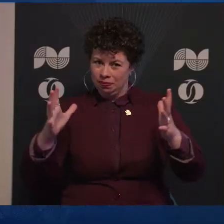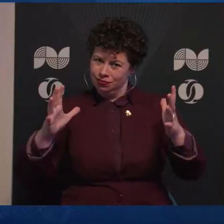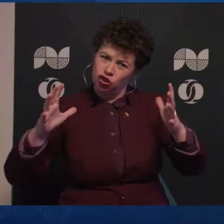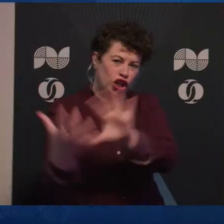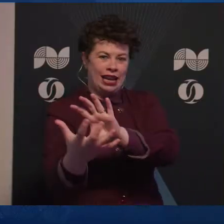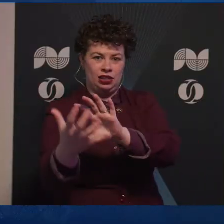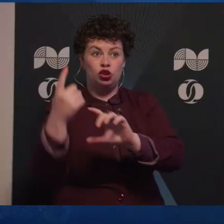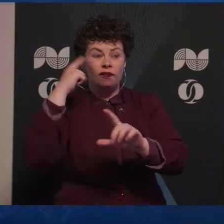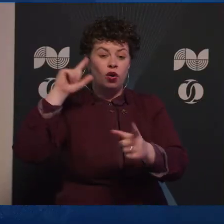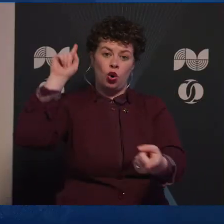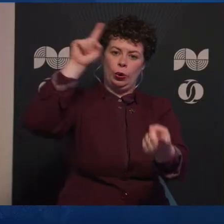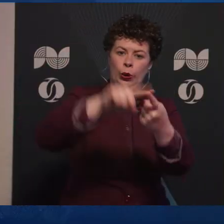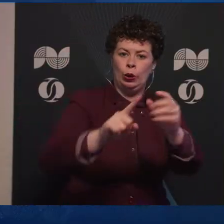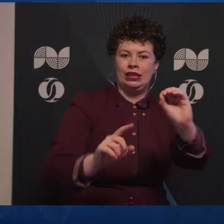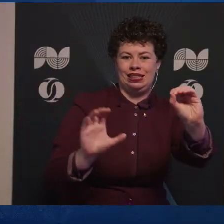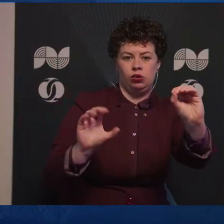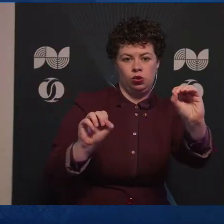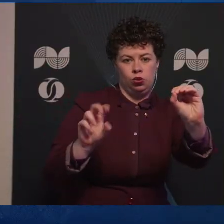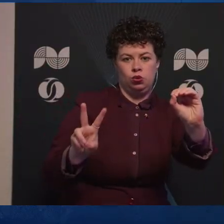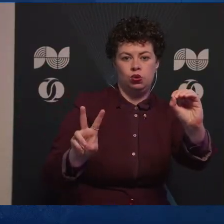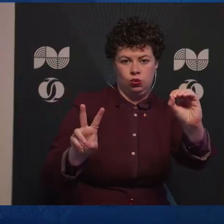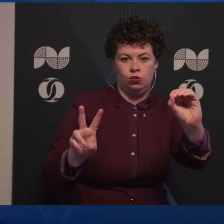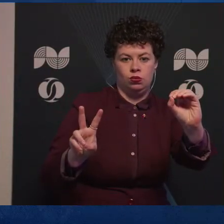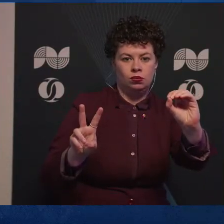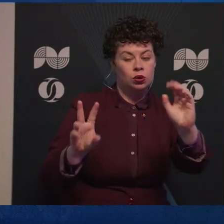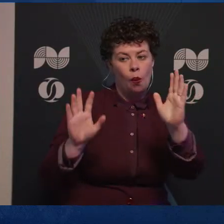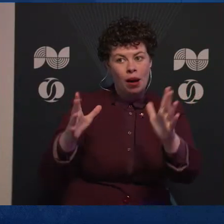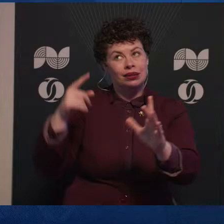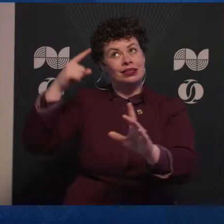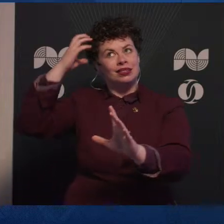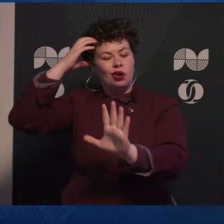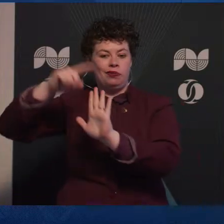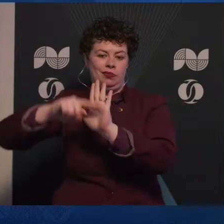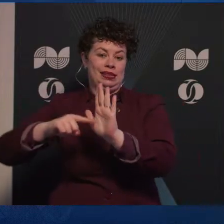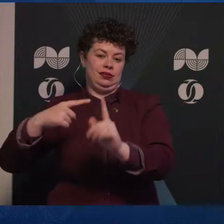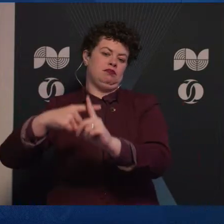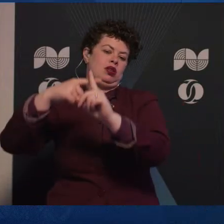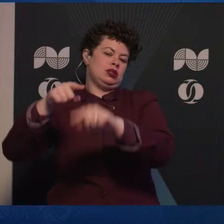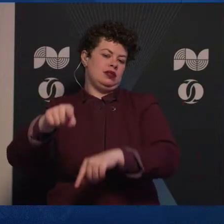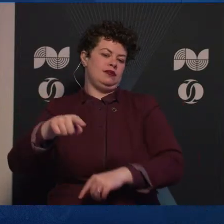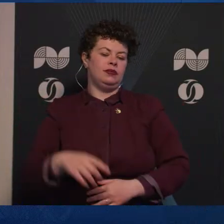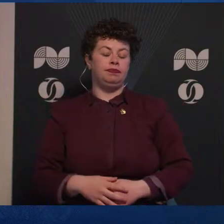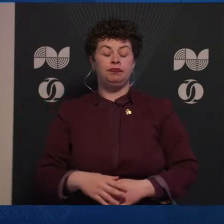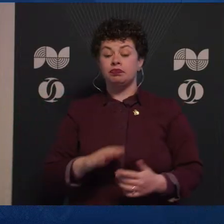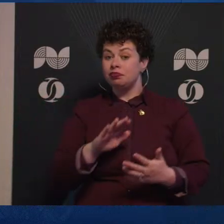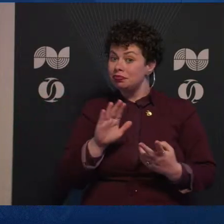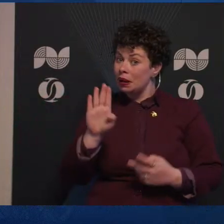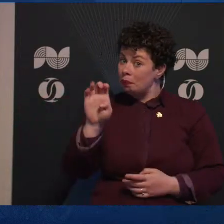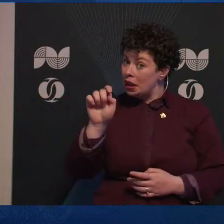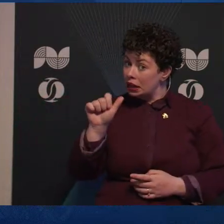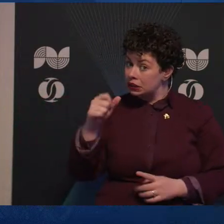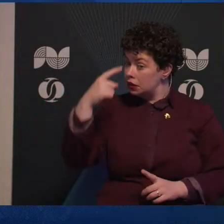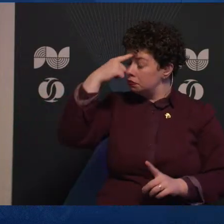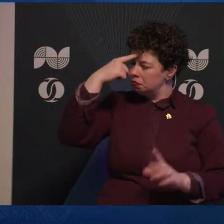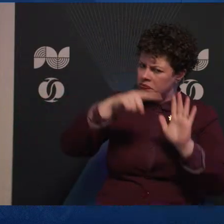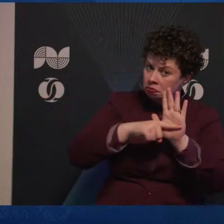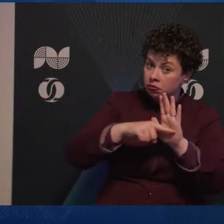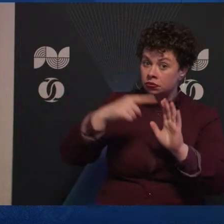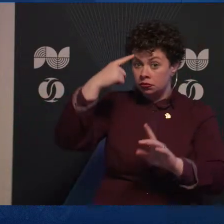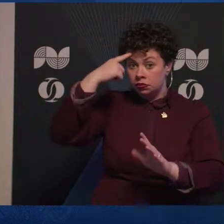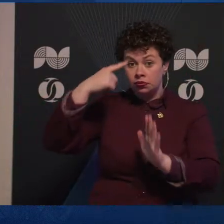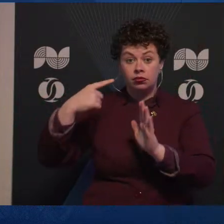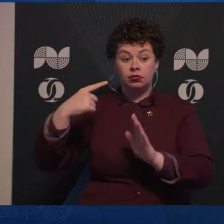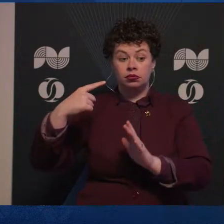is required to reach net zero. Okay. Bernardo, can I ask you, optimistic, pessimistic?